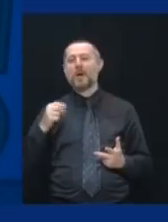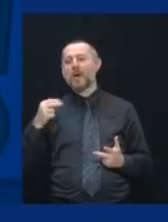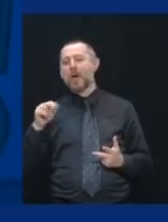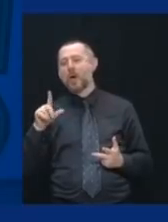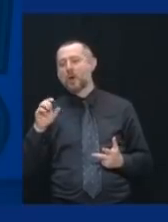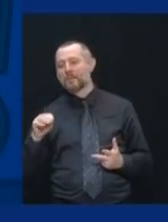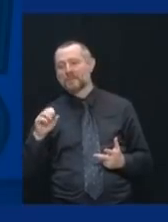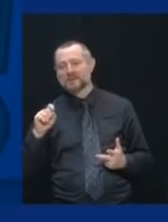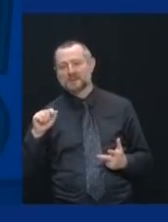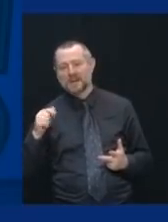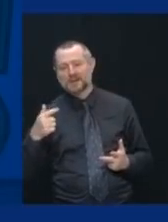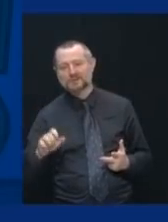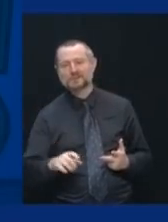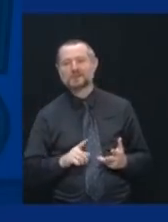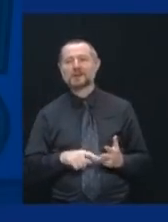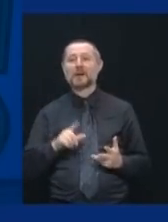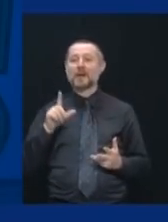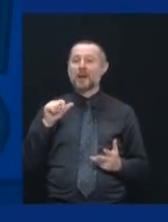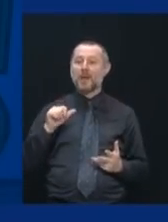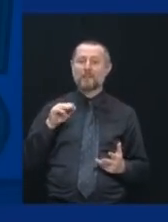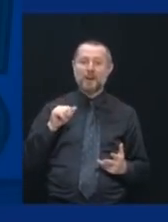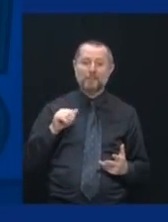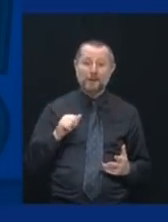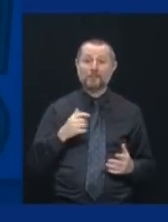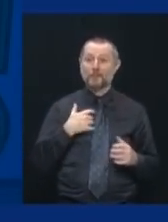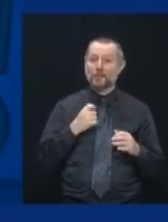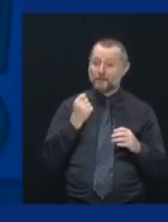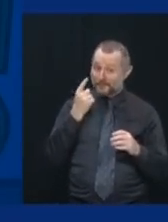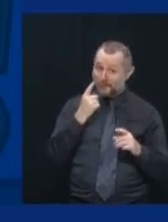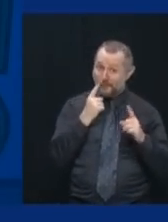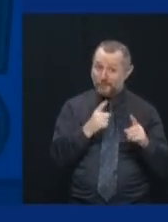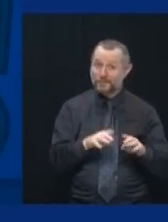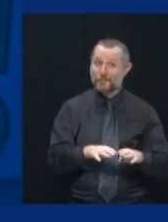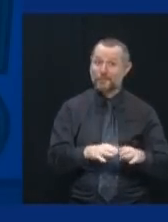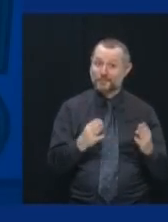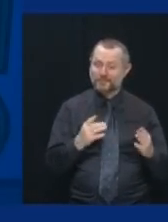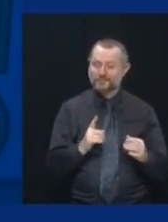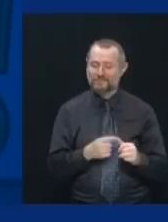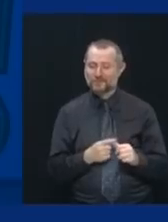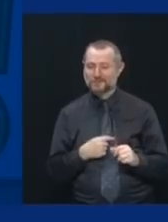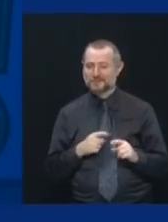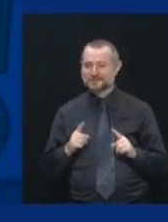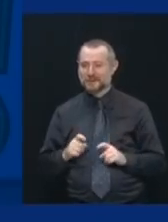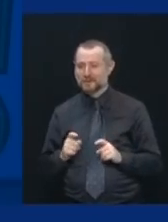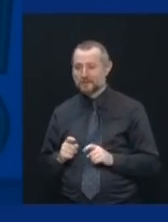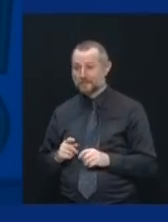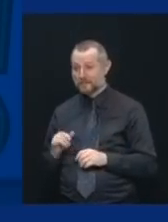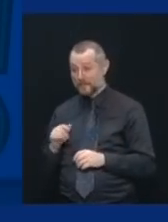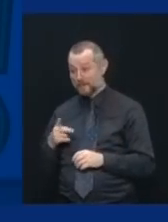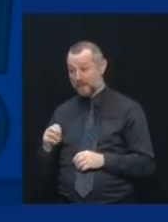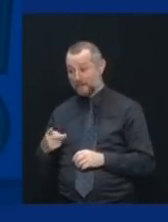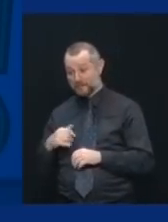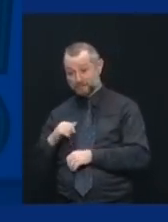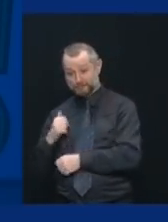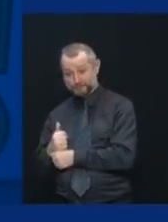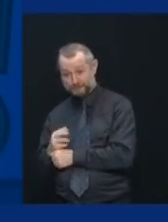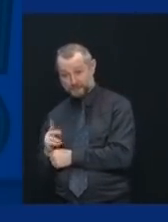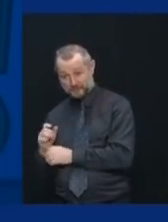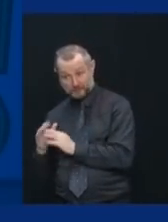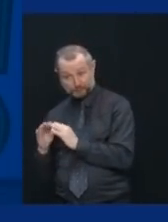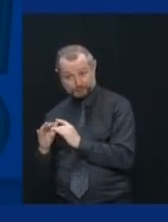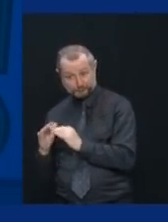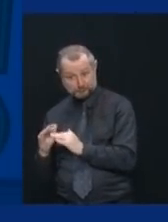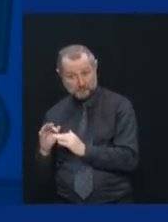can start to reopen with testing. So we'll start with the pop-ups, we'll then move towards